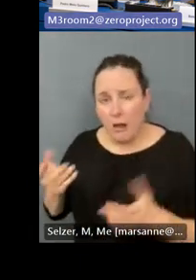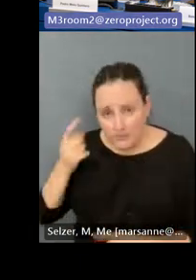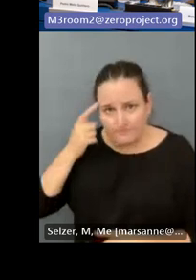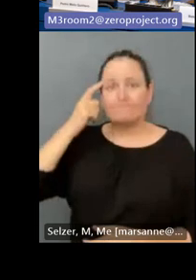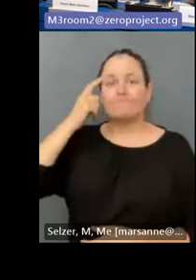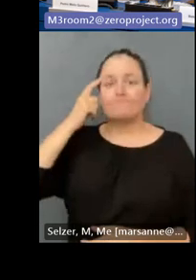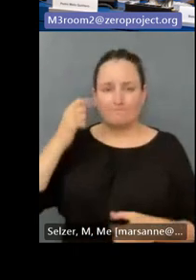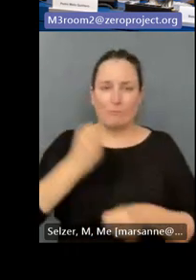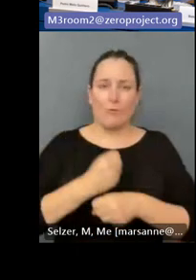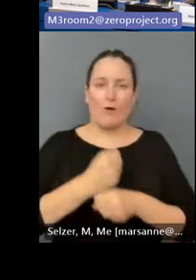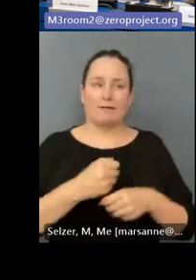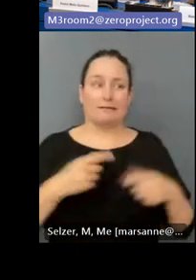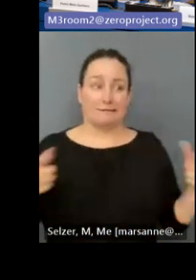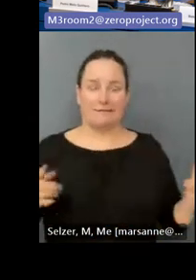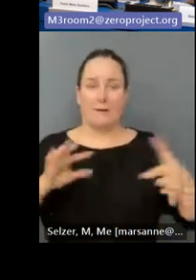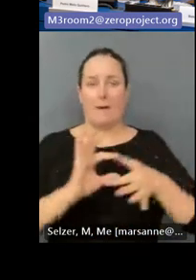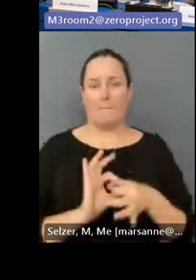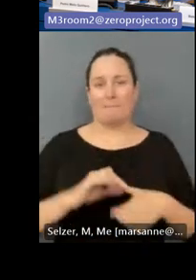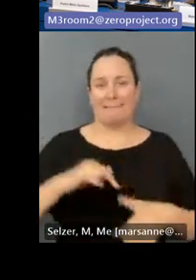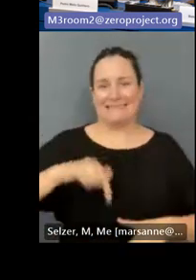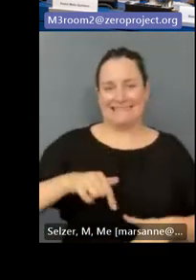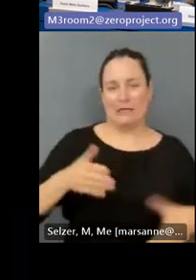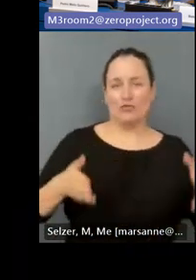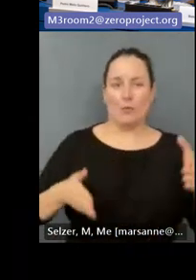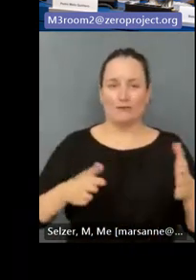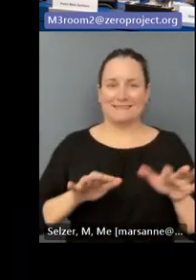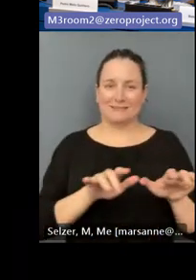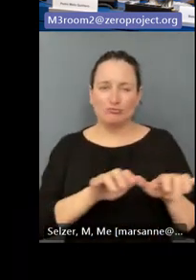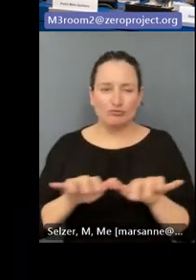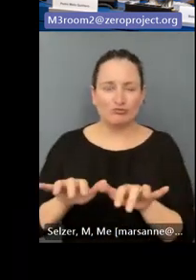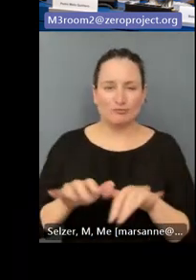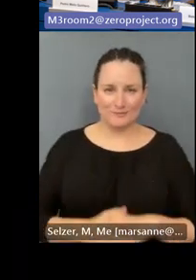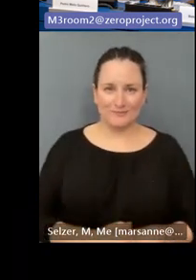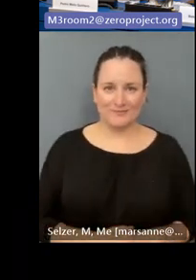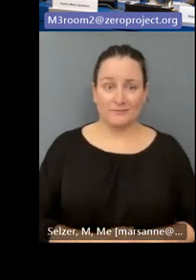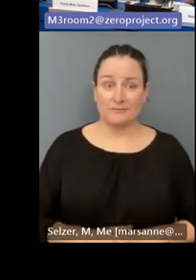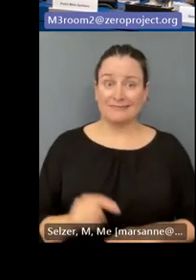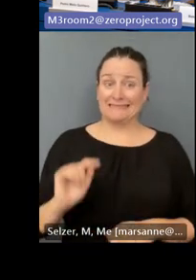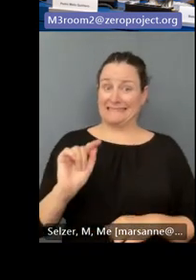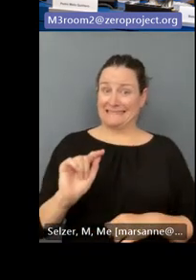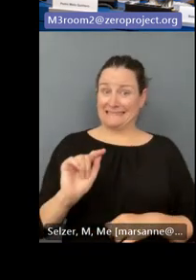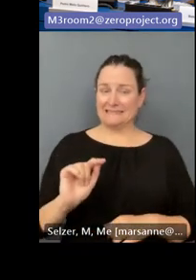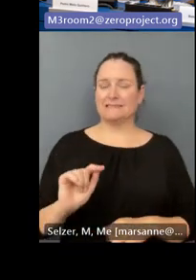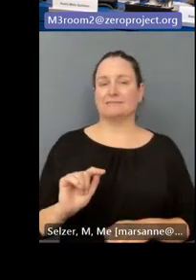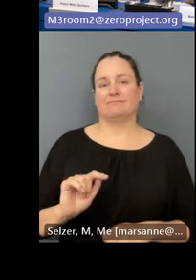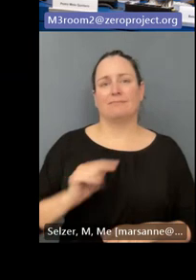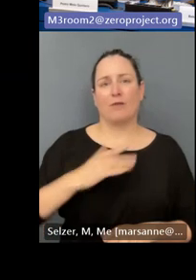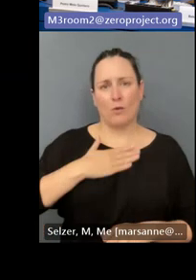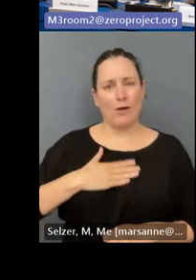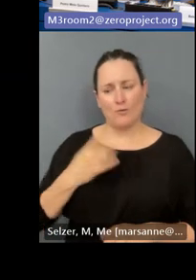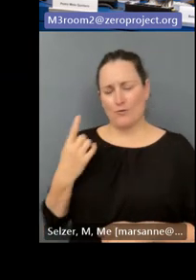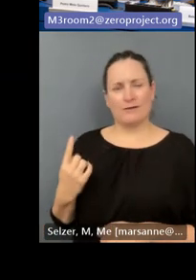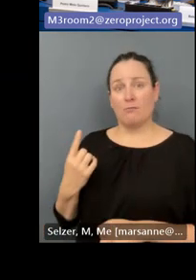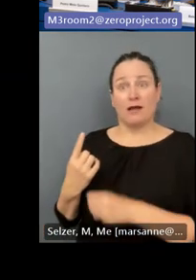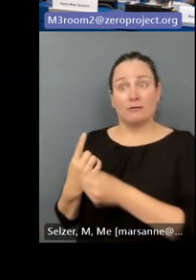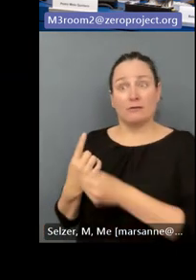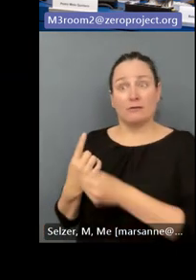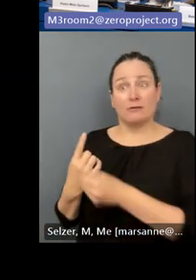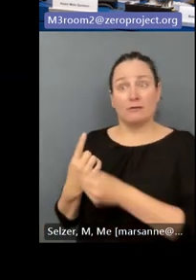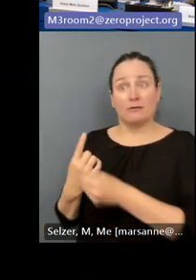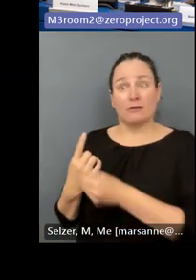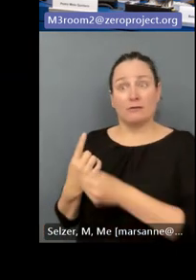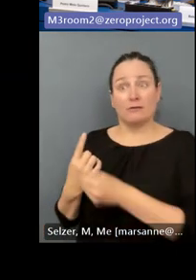this life experience with many, many, many, many more children to give them the opportunity to discover the